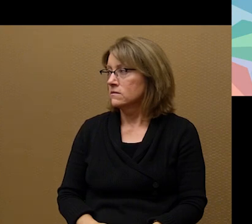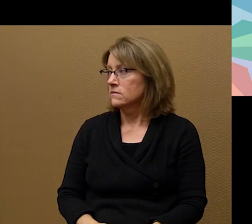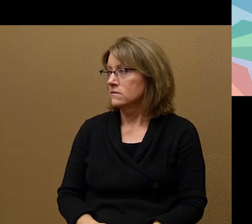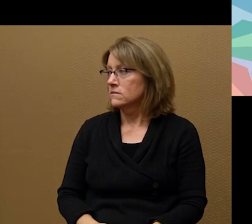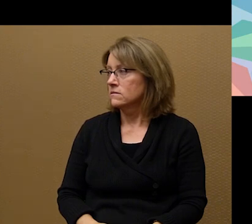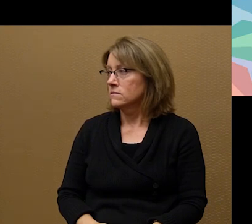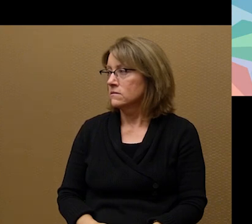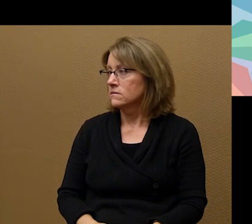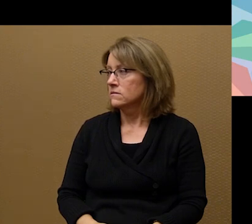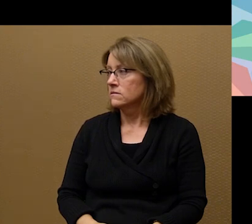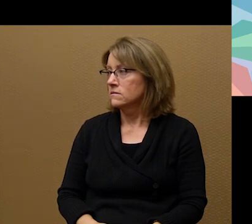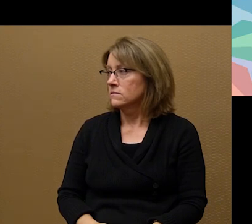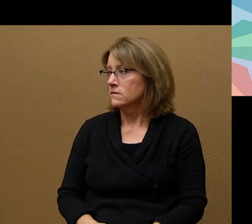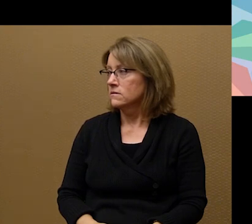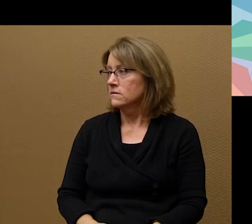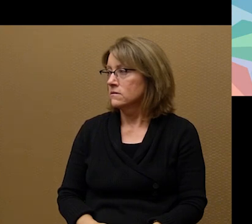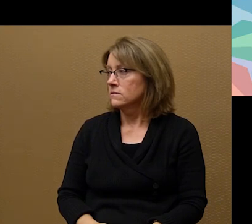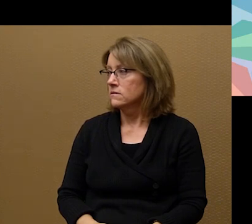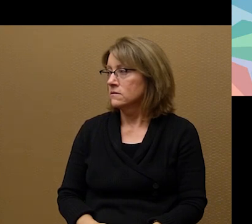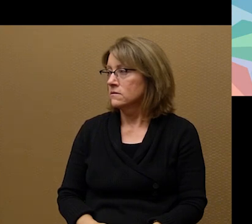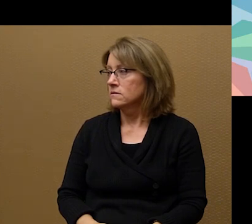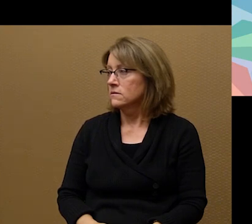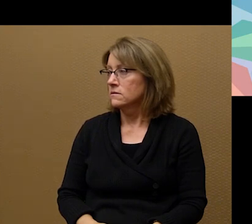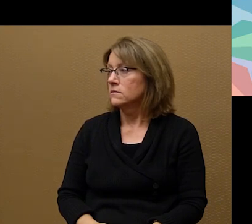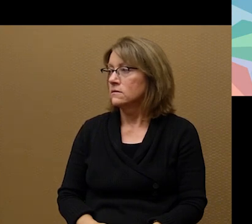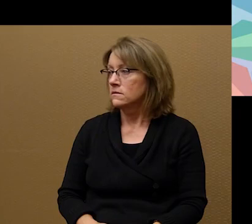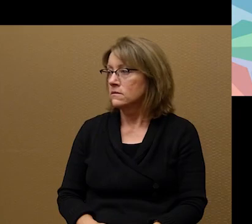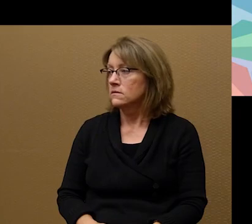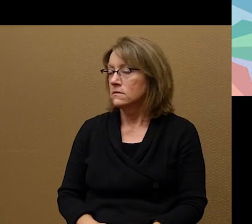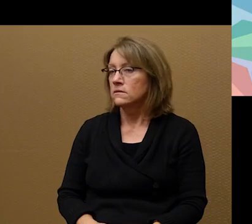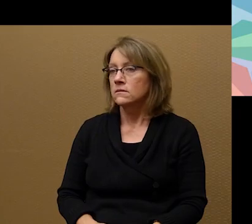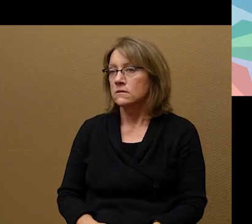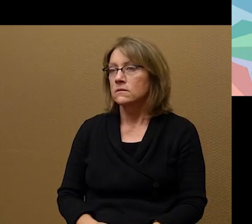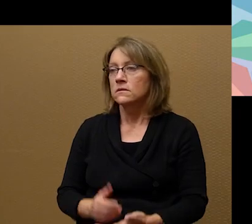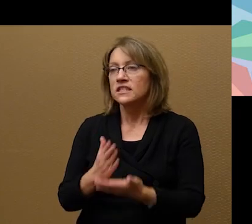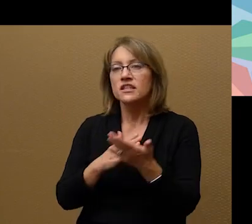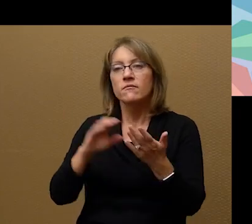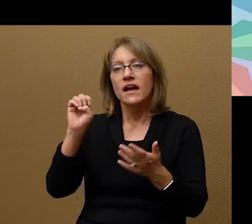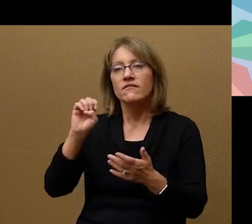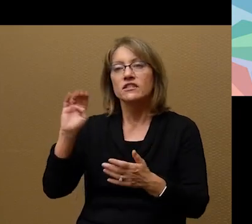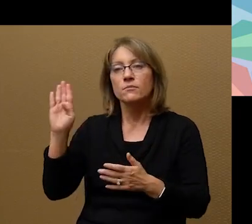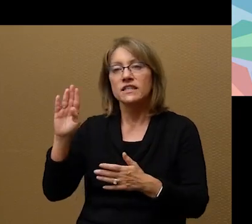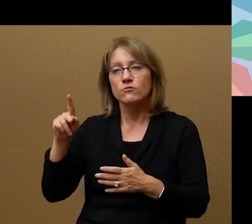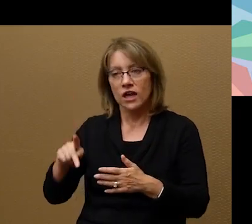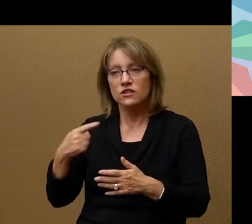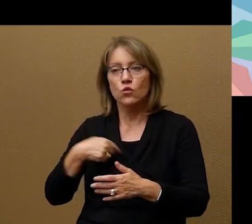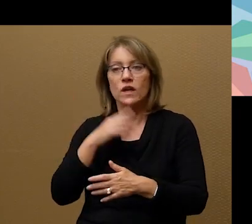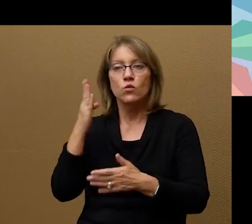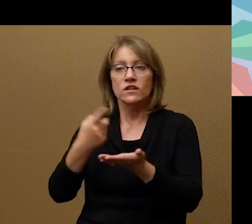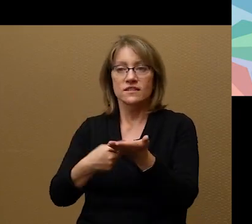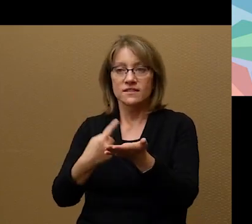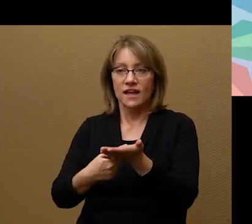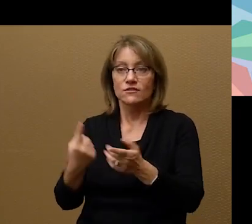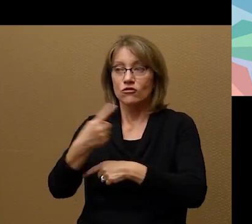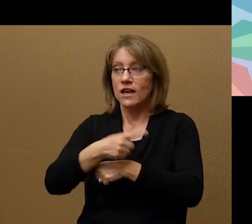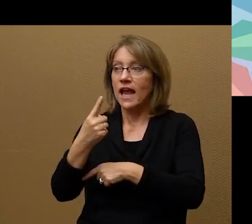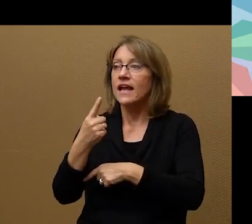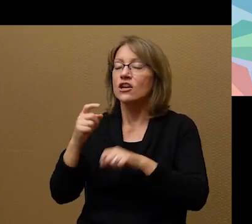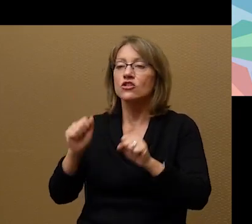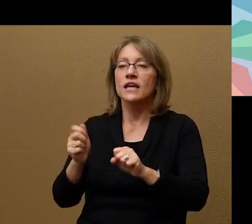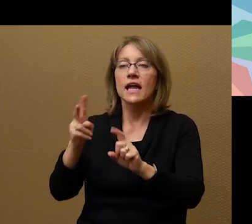So some of the evidence-based practices that we're going to talk about today that can be used with our population of kids